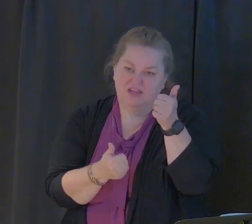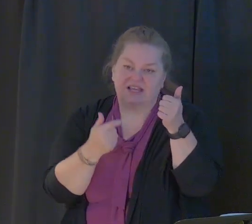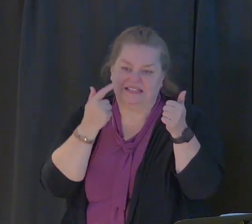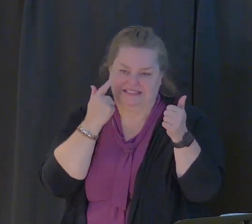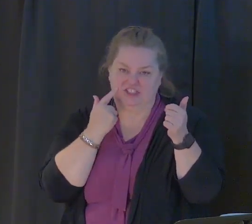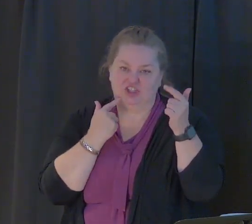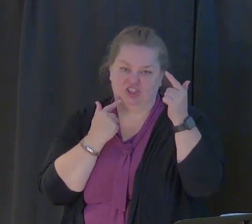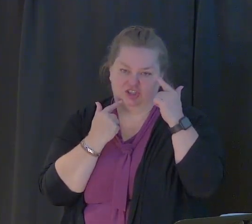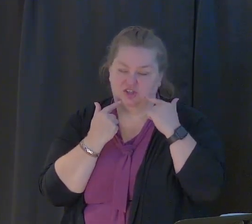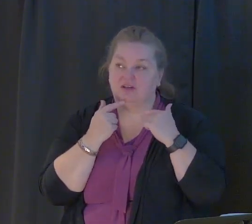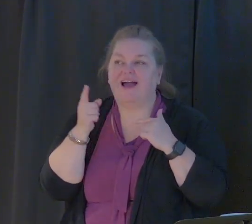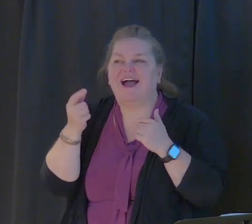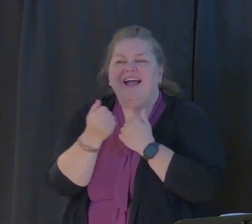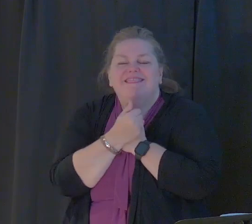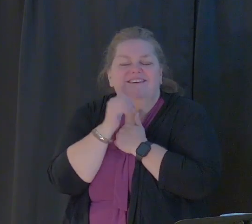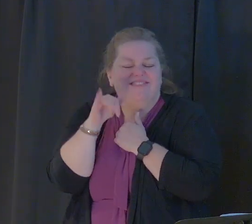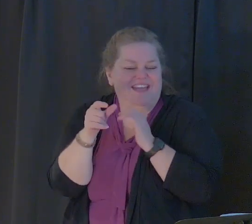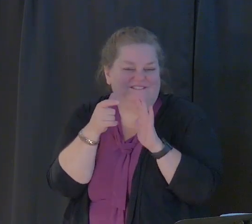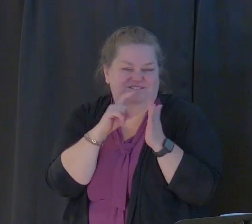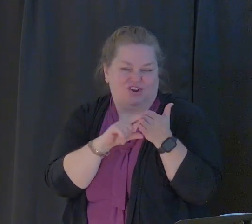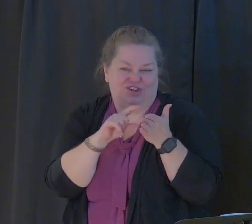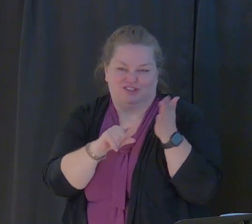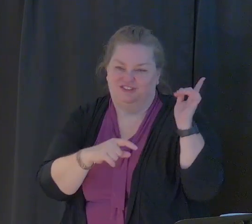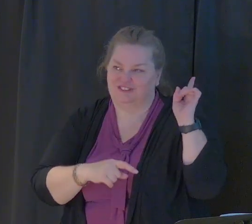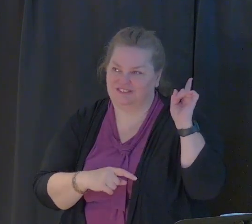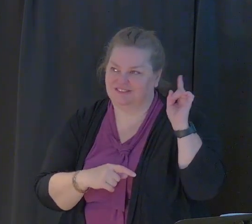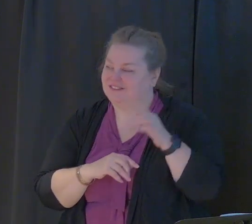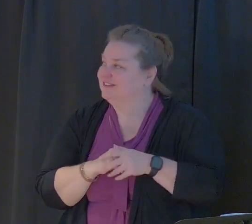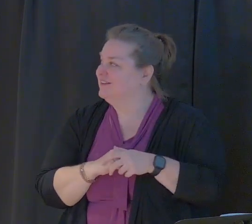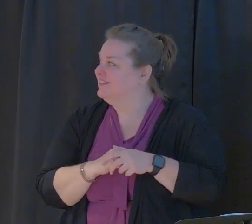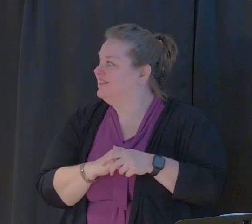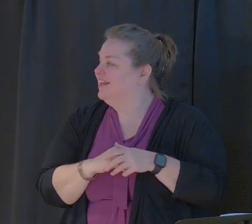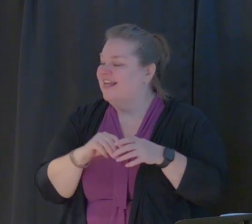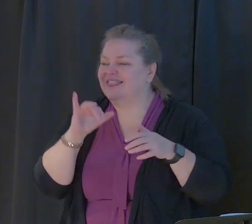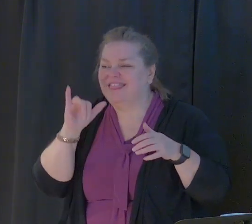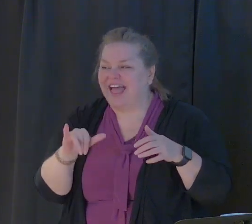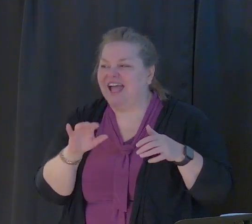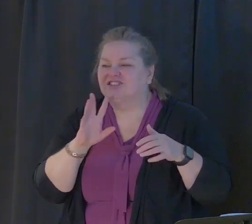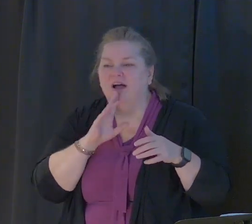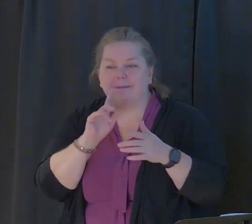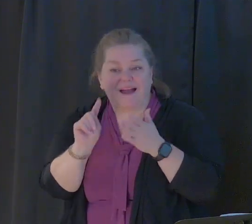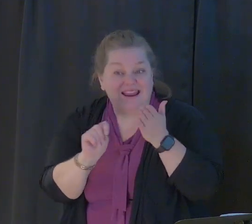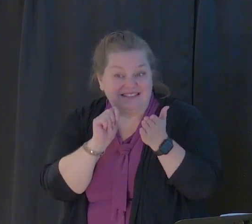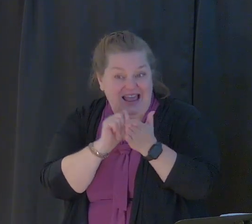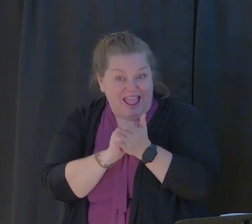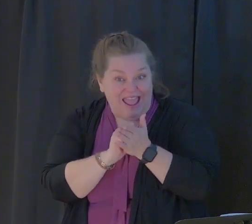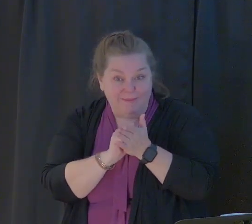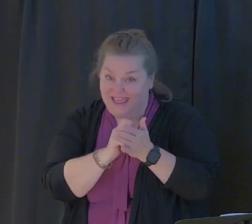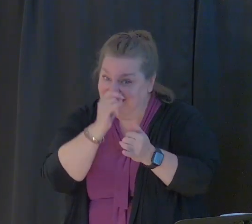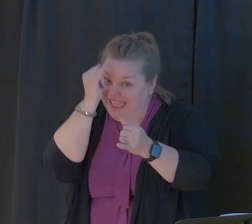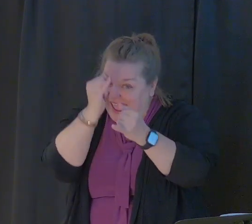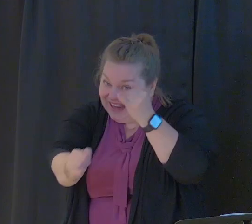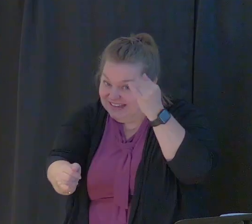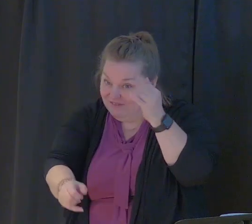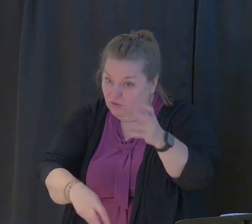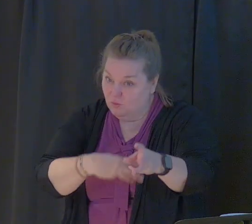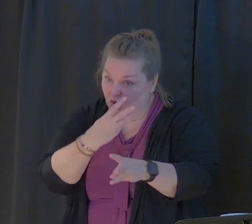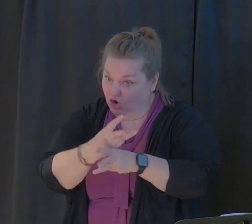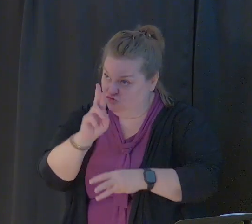What I love about this verse more than anything else is, obviously, this is talking about a period of time at the end of this world, right, when he comes